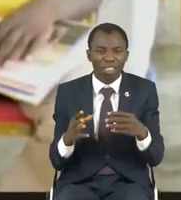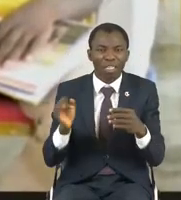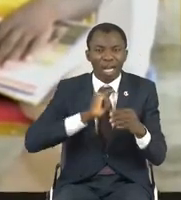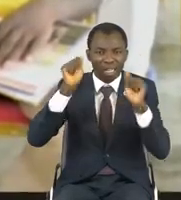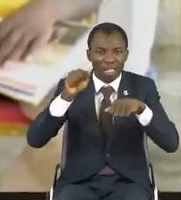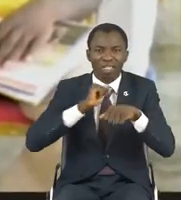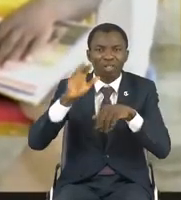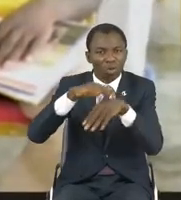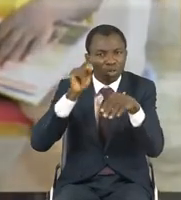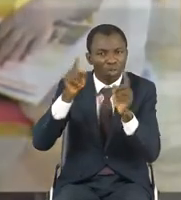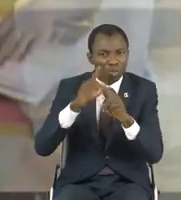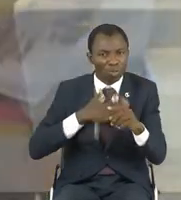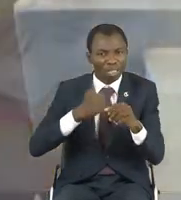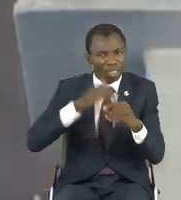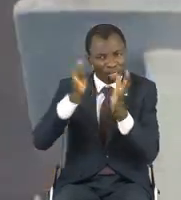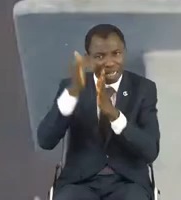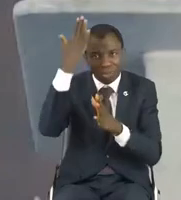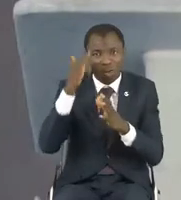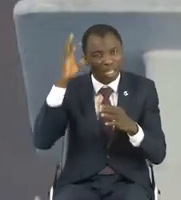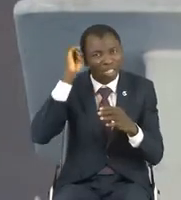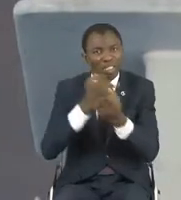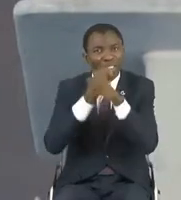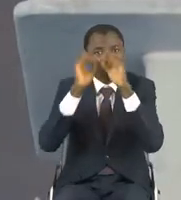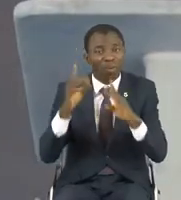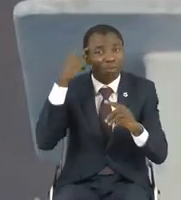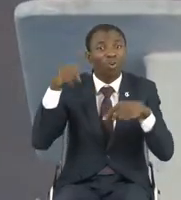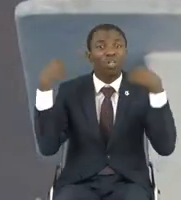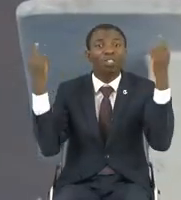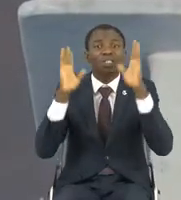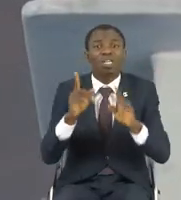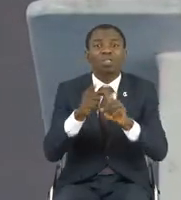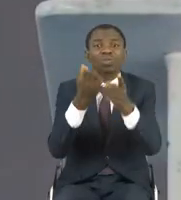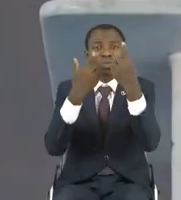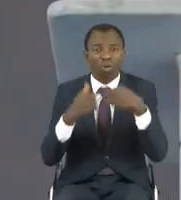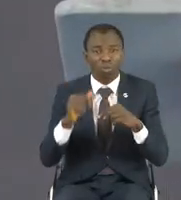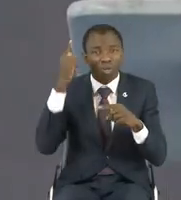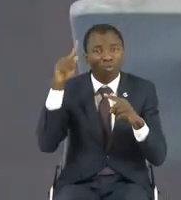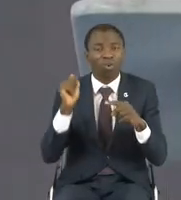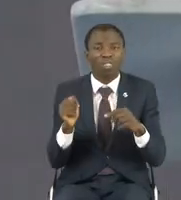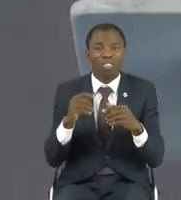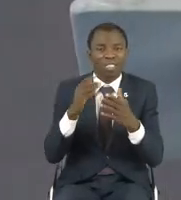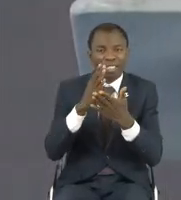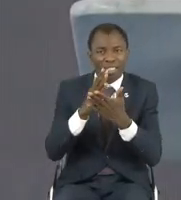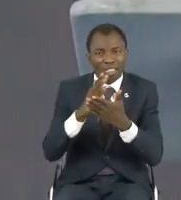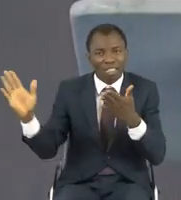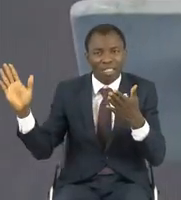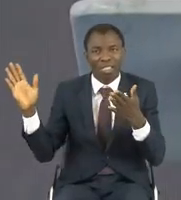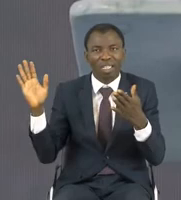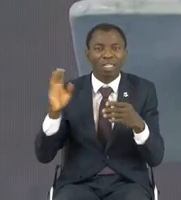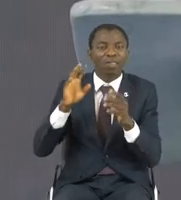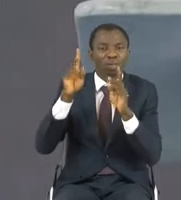why Savior, for sinners to come, for dejected people to come,